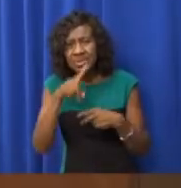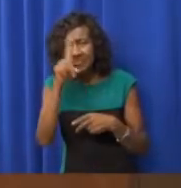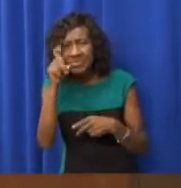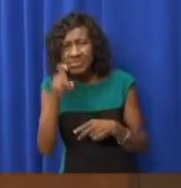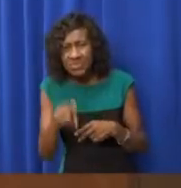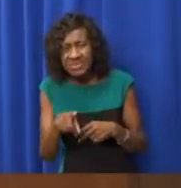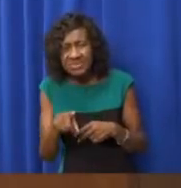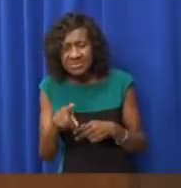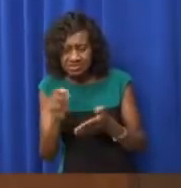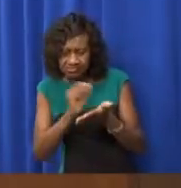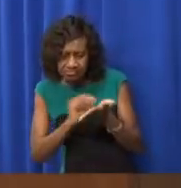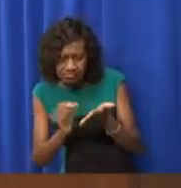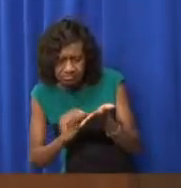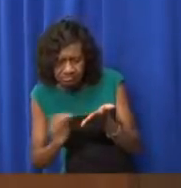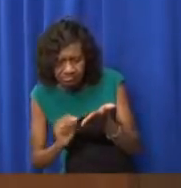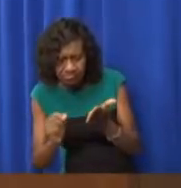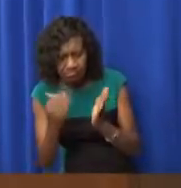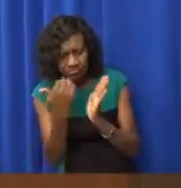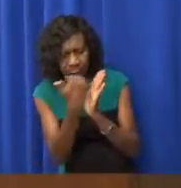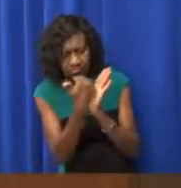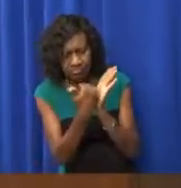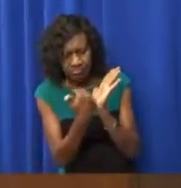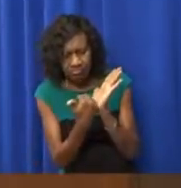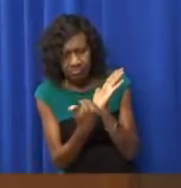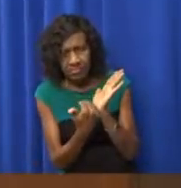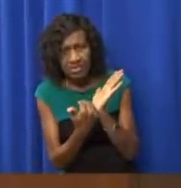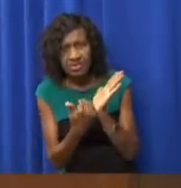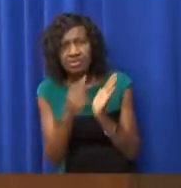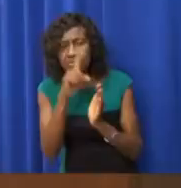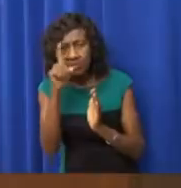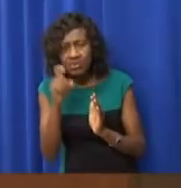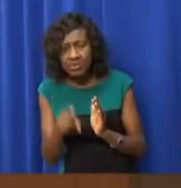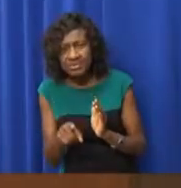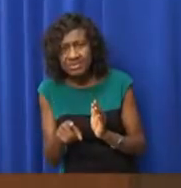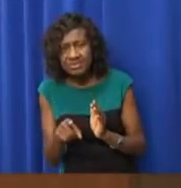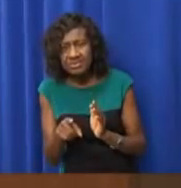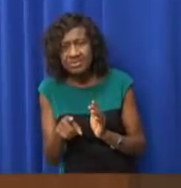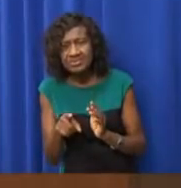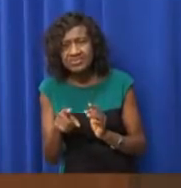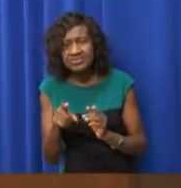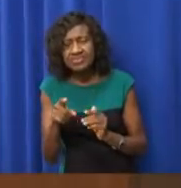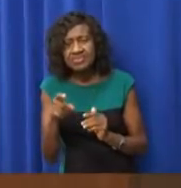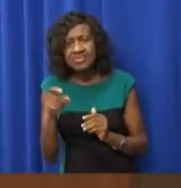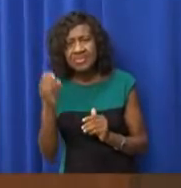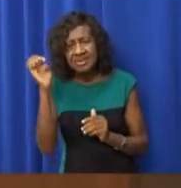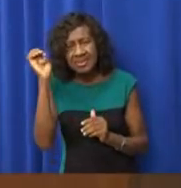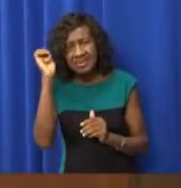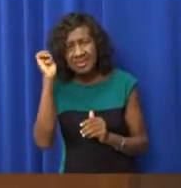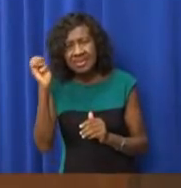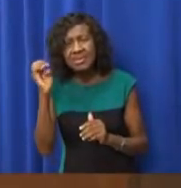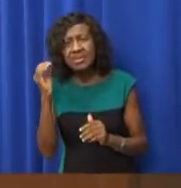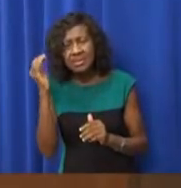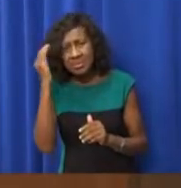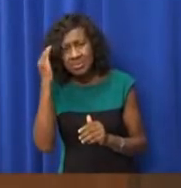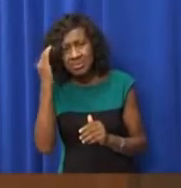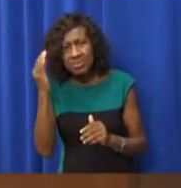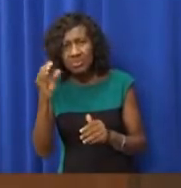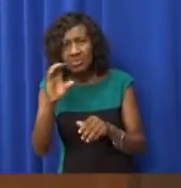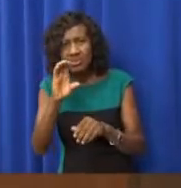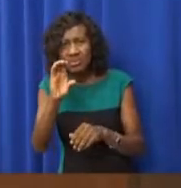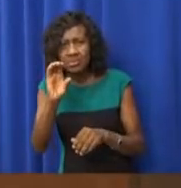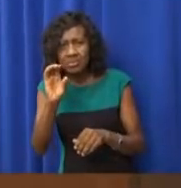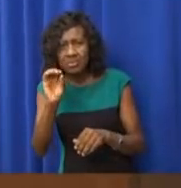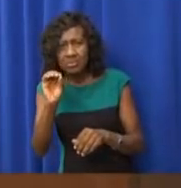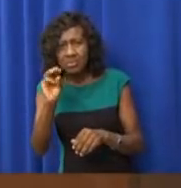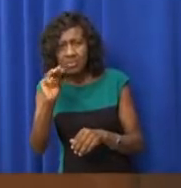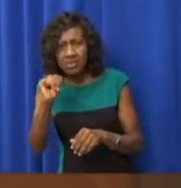develop, if you could list a lot of different questions. I know that Cayman Compass also has some questions in this regard, and it